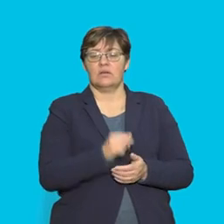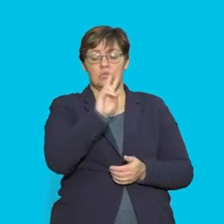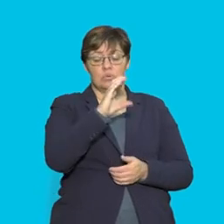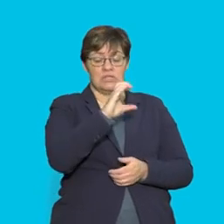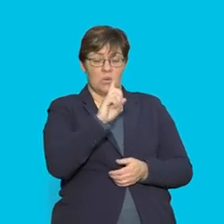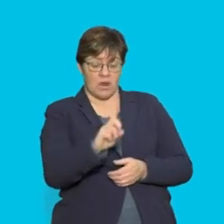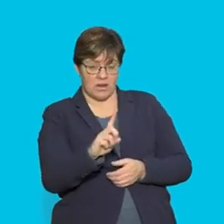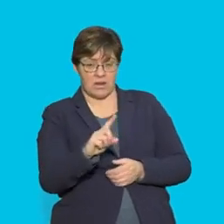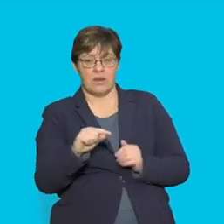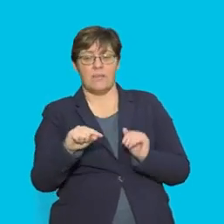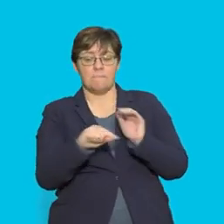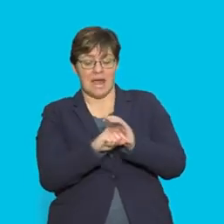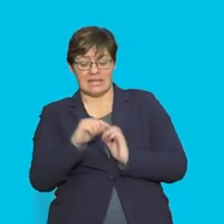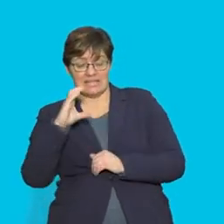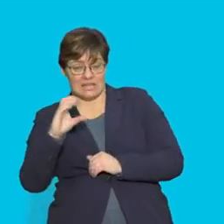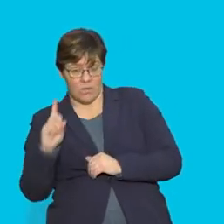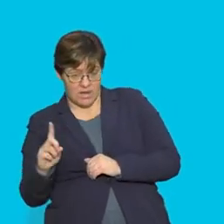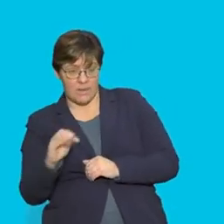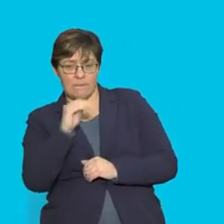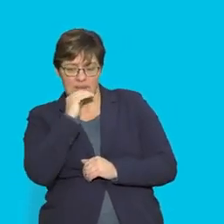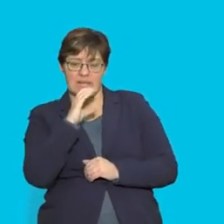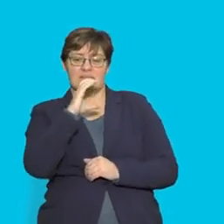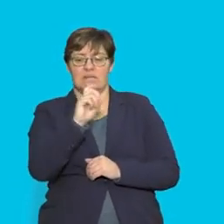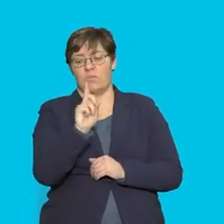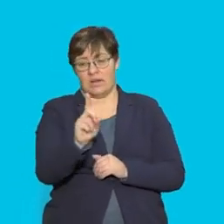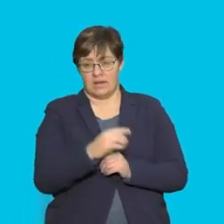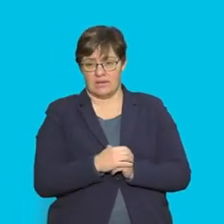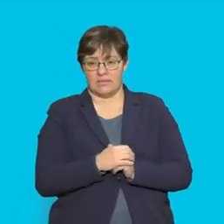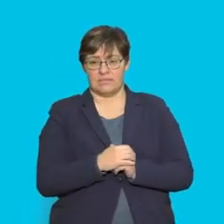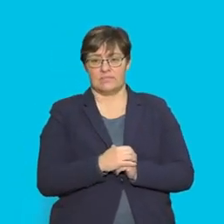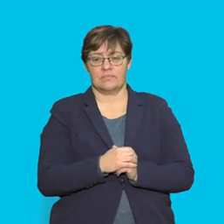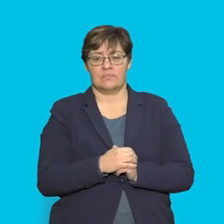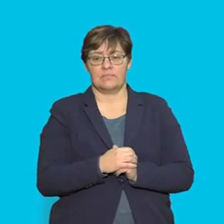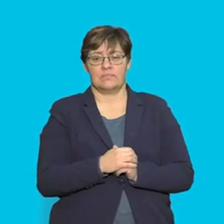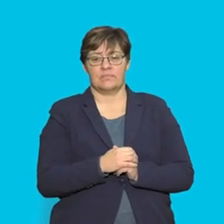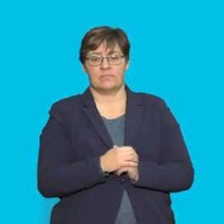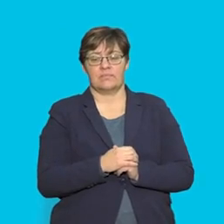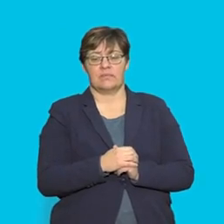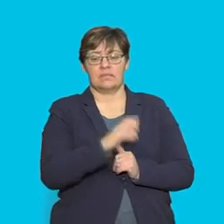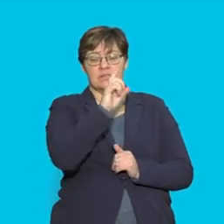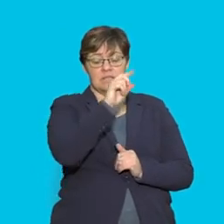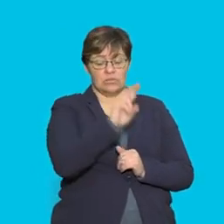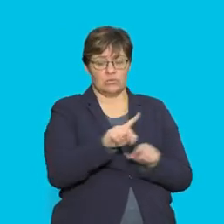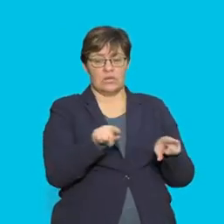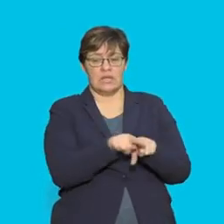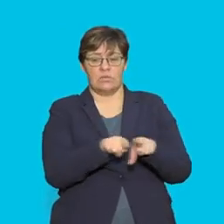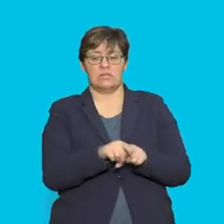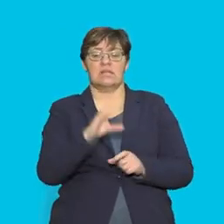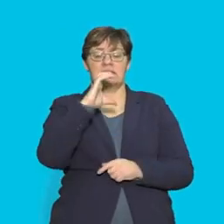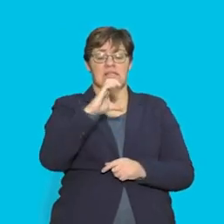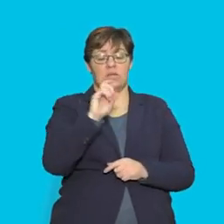minus C1 will be C1, right? So this will be D2 is equals to